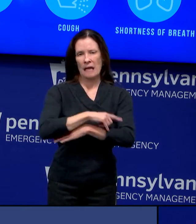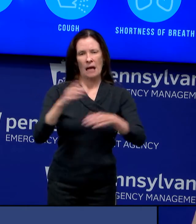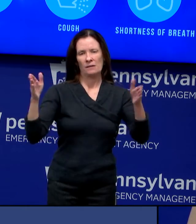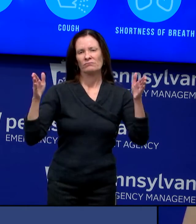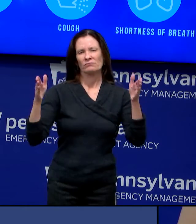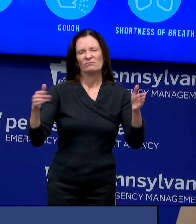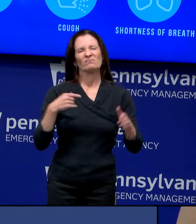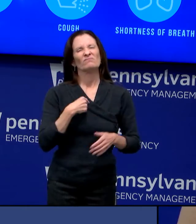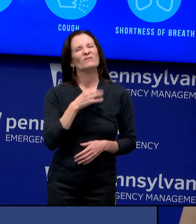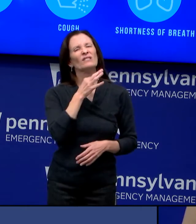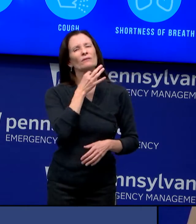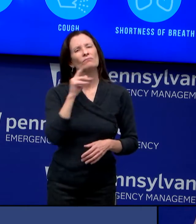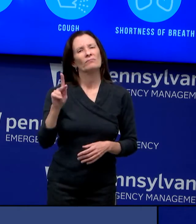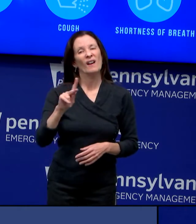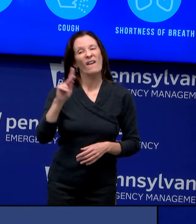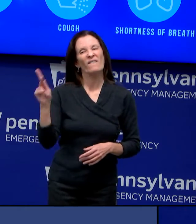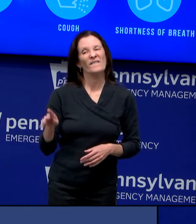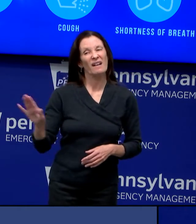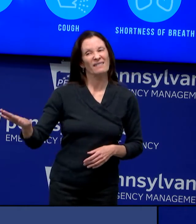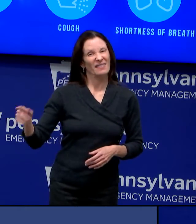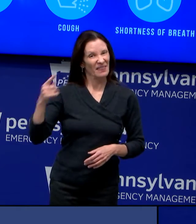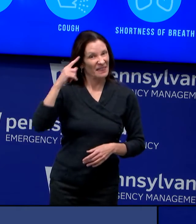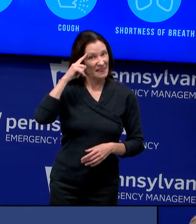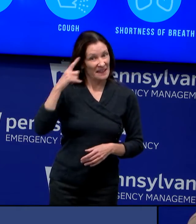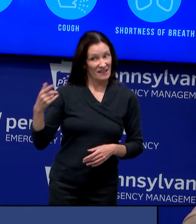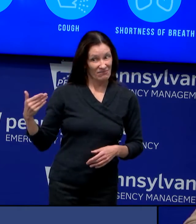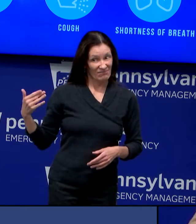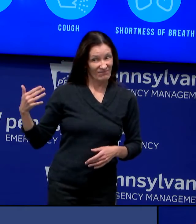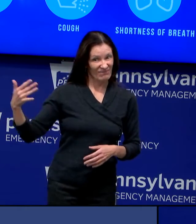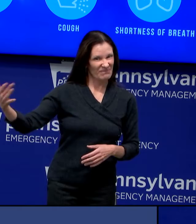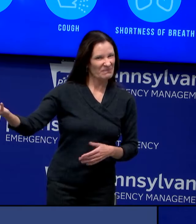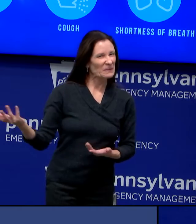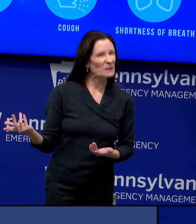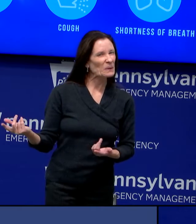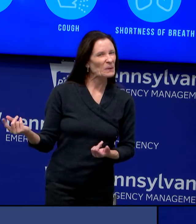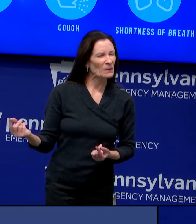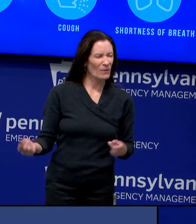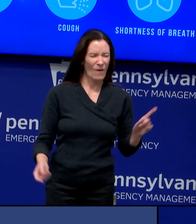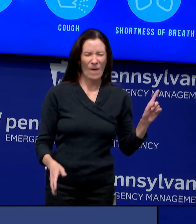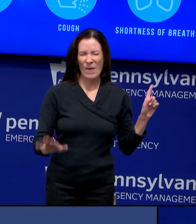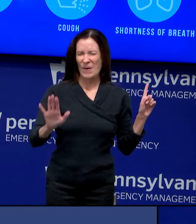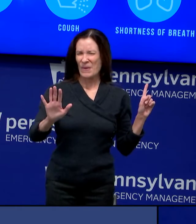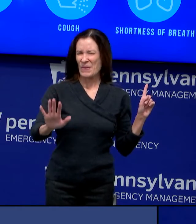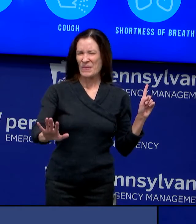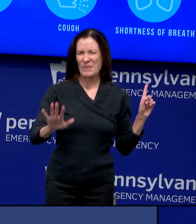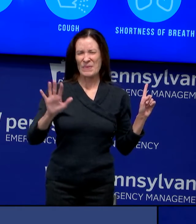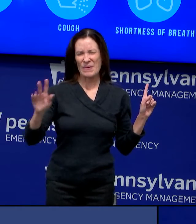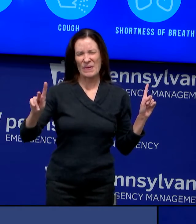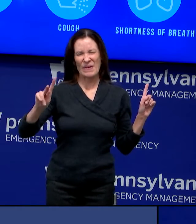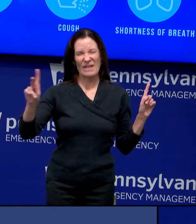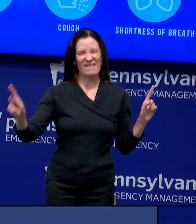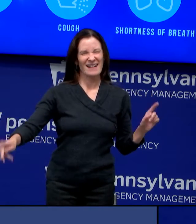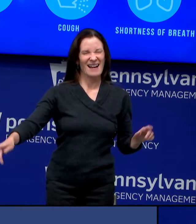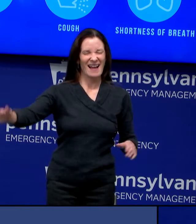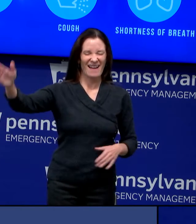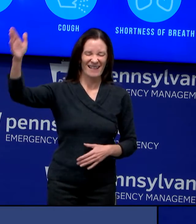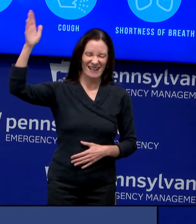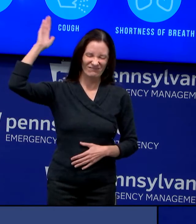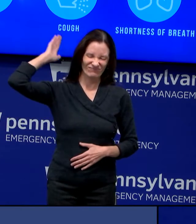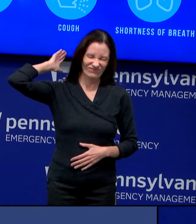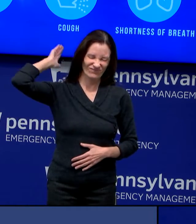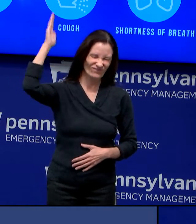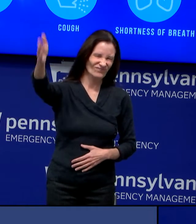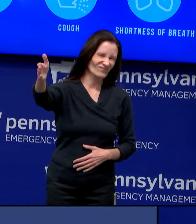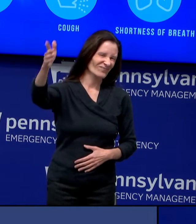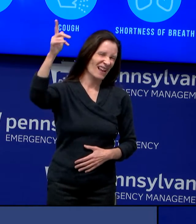there already for the Southeast. Philadelphia and the Collier counties are where we're seeing the most cases of COVID-19 and